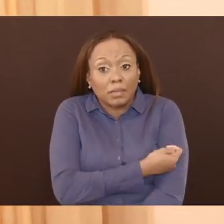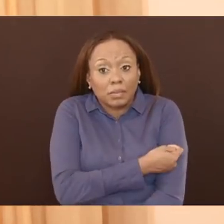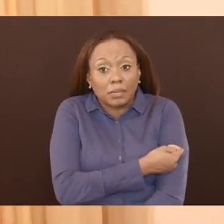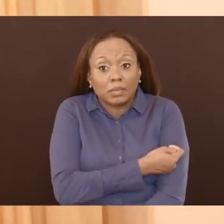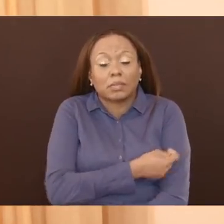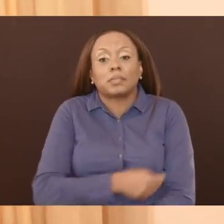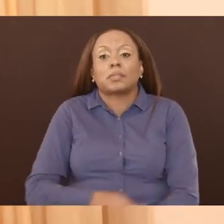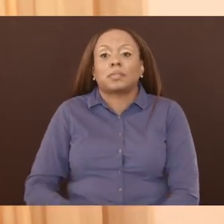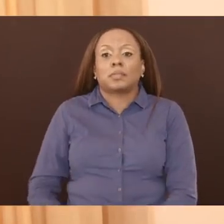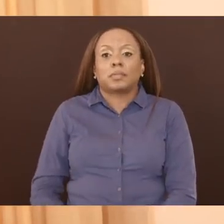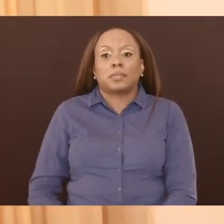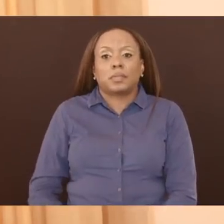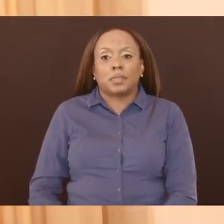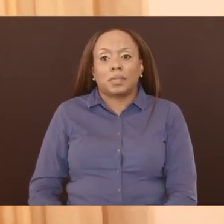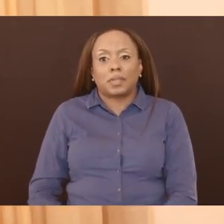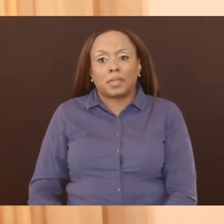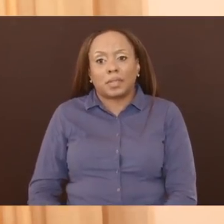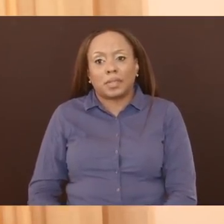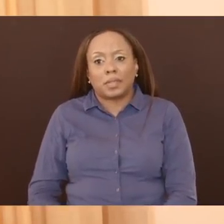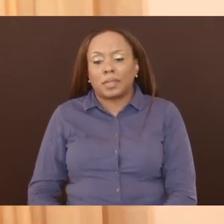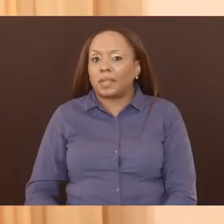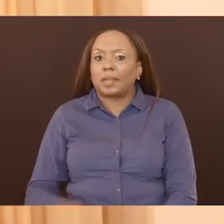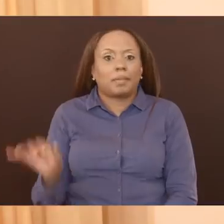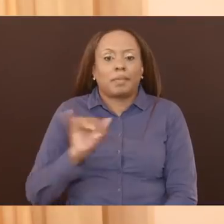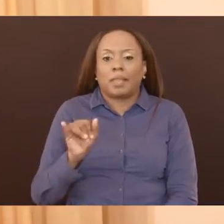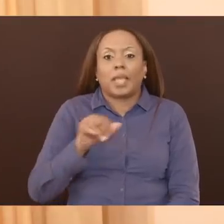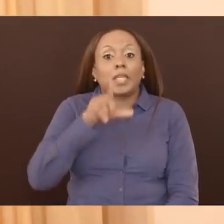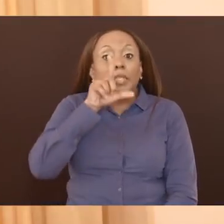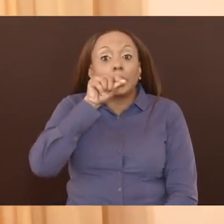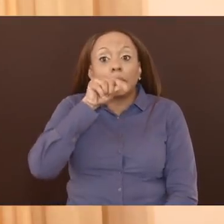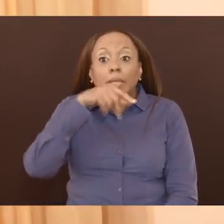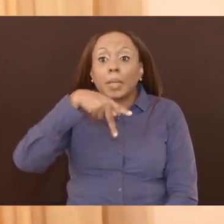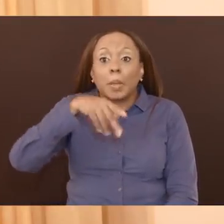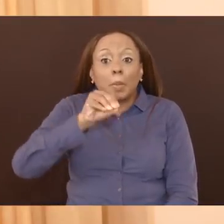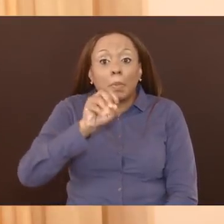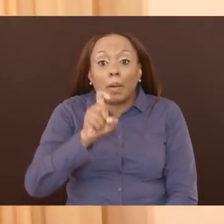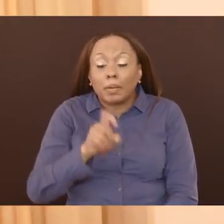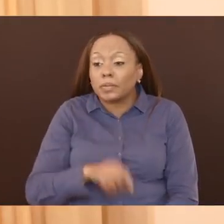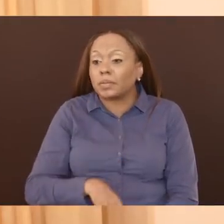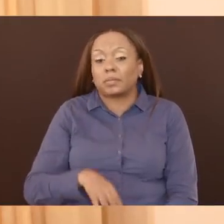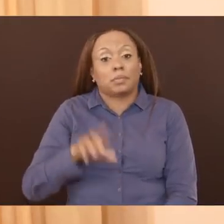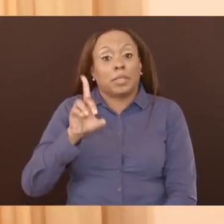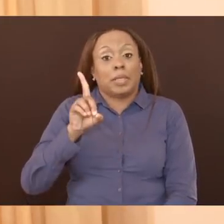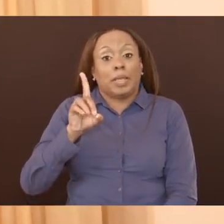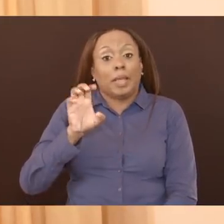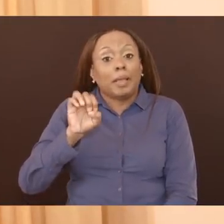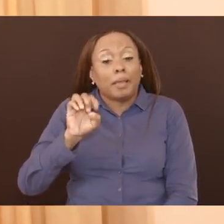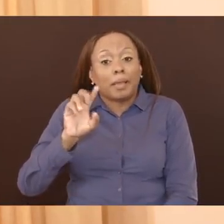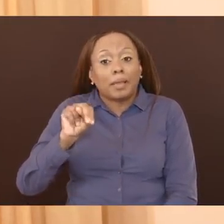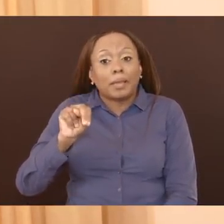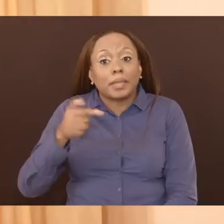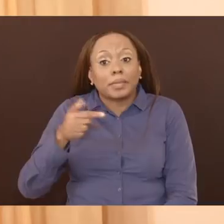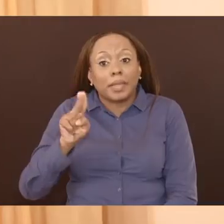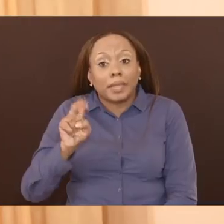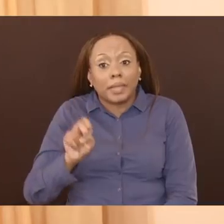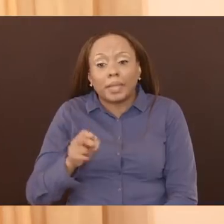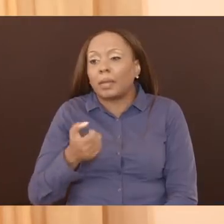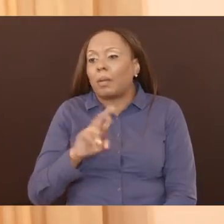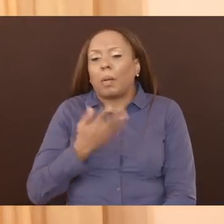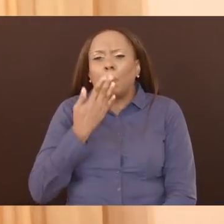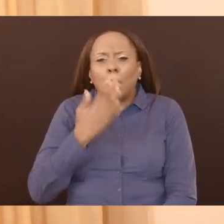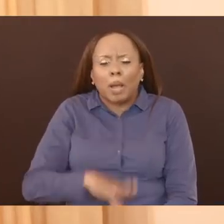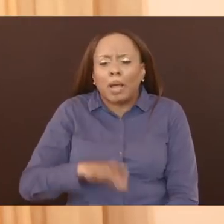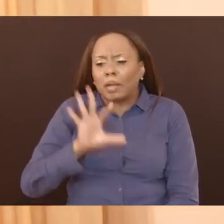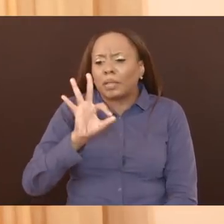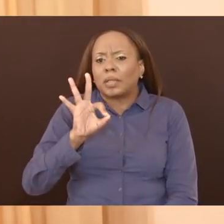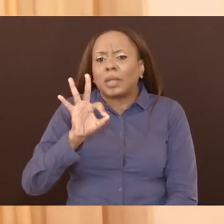going to become endemic, just like chickenpox, just like dengue, just like the flu, a serious flu.